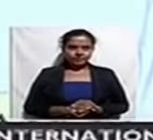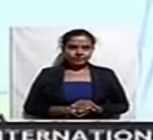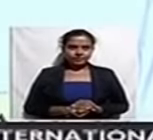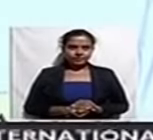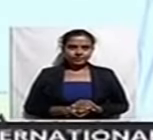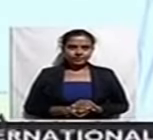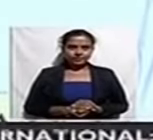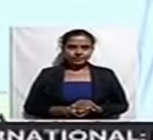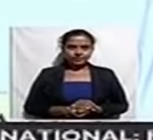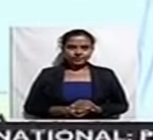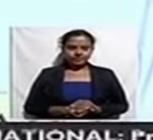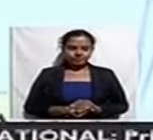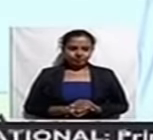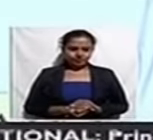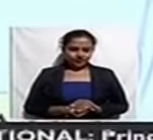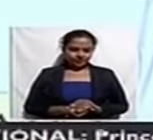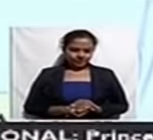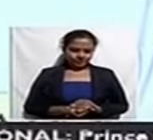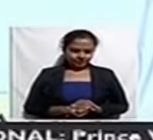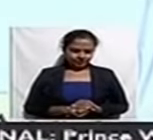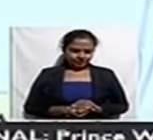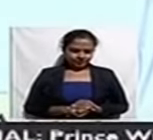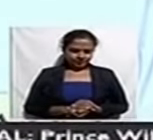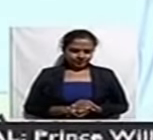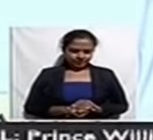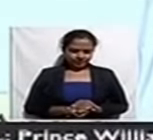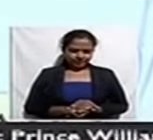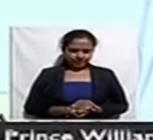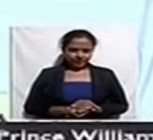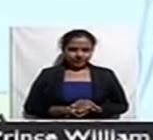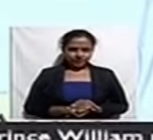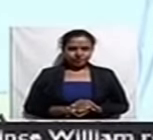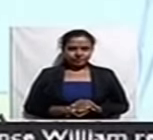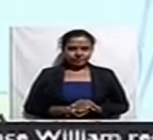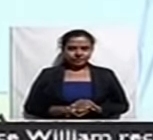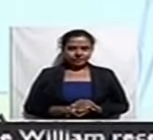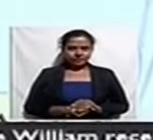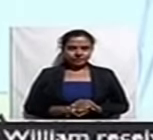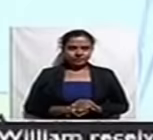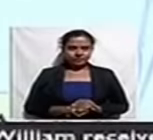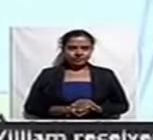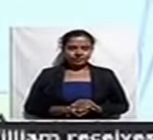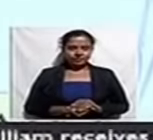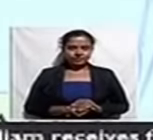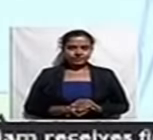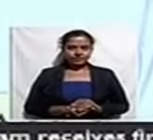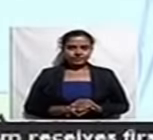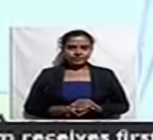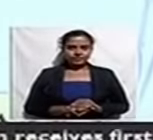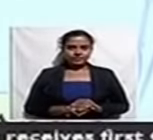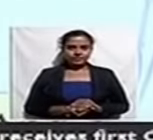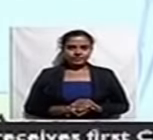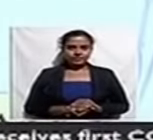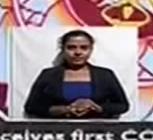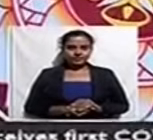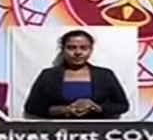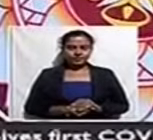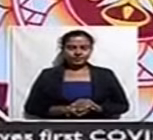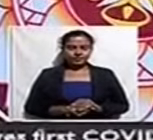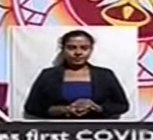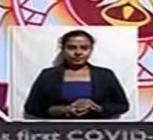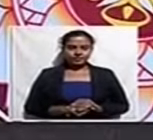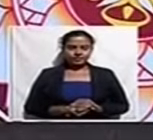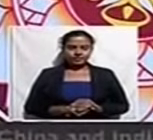Asian nation, and how do you balance the relationship with China and India from now?